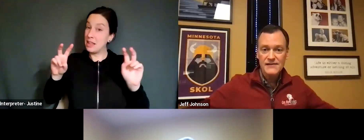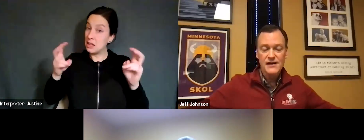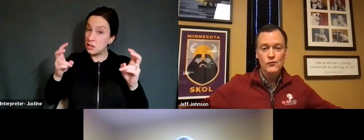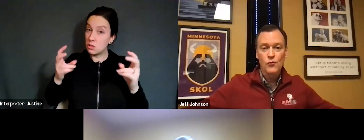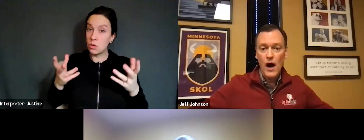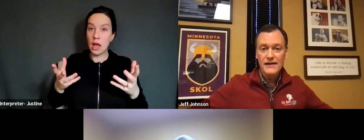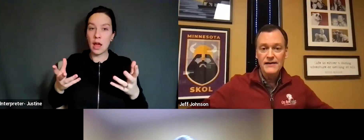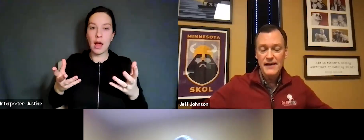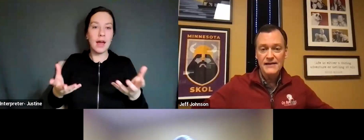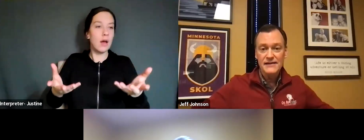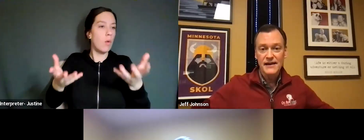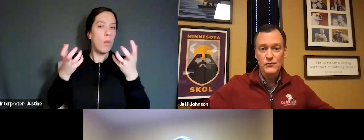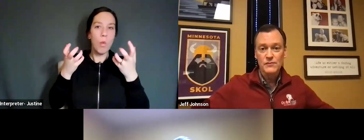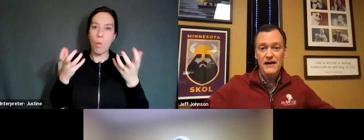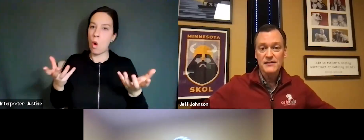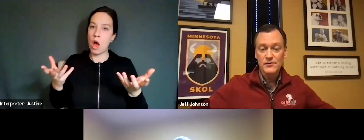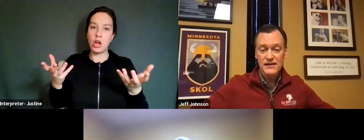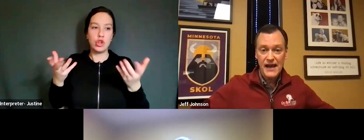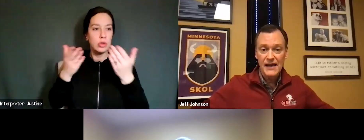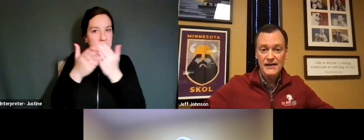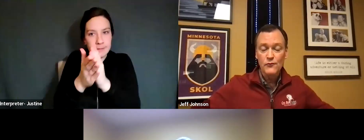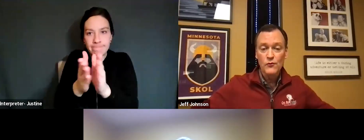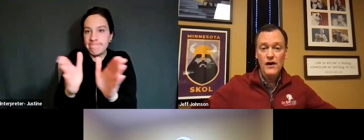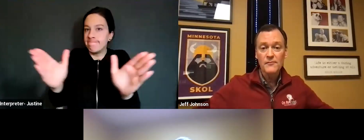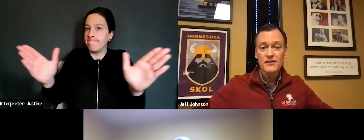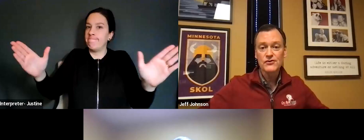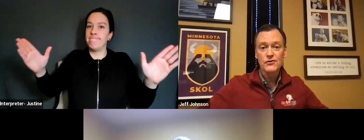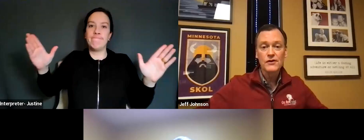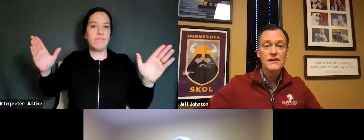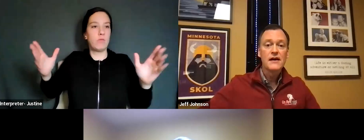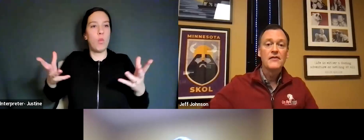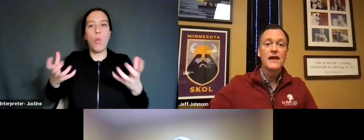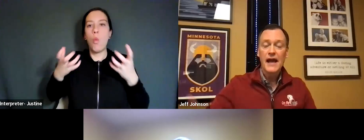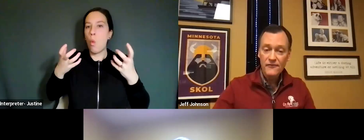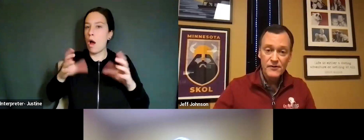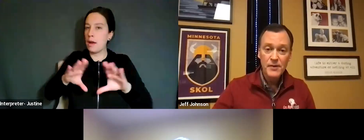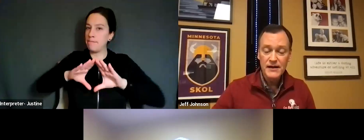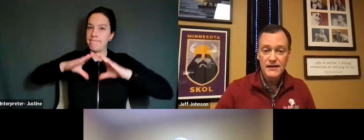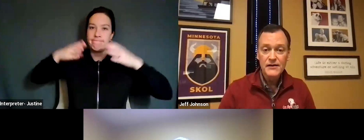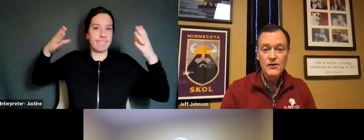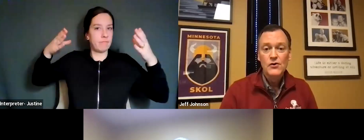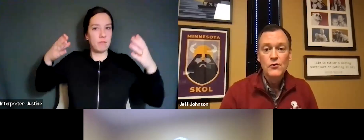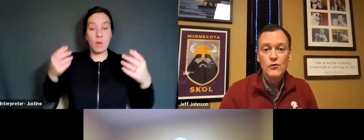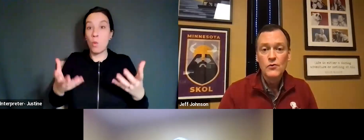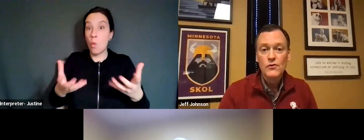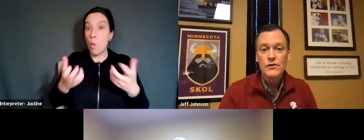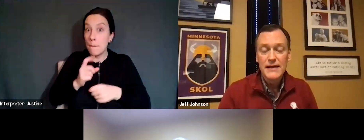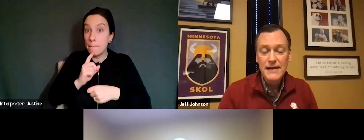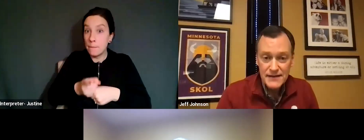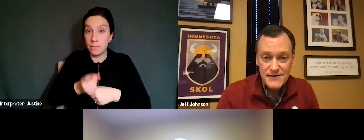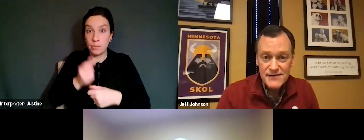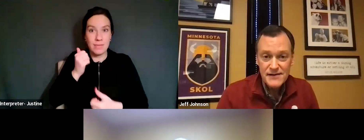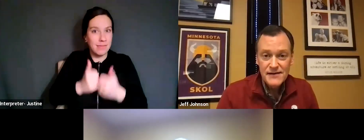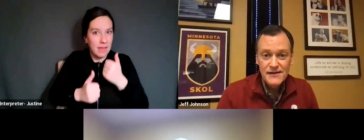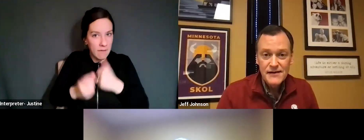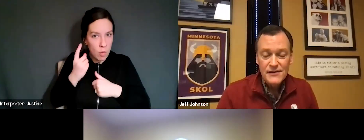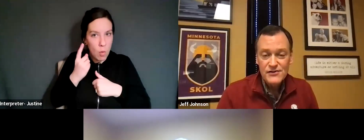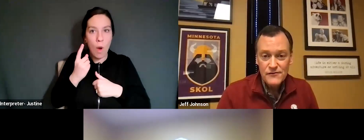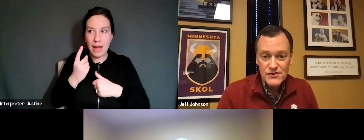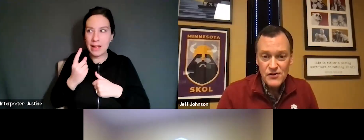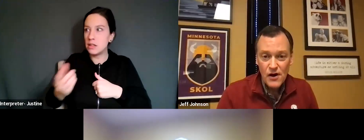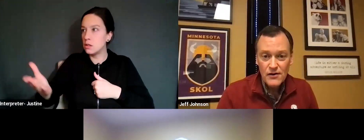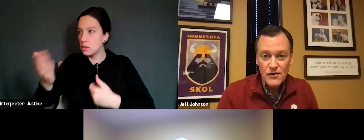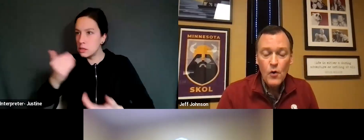want to cast as wide a net as we possibly can. And we want to make sure that everybody who needs